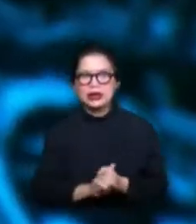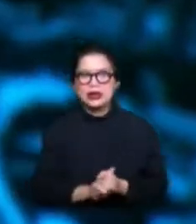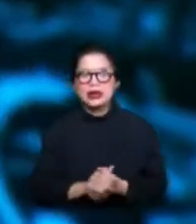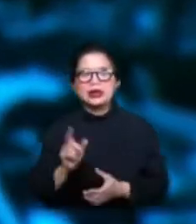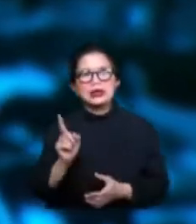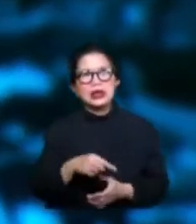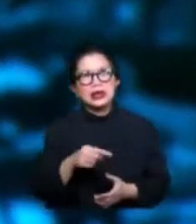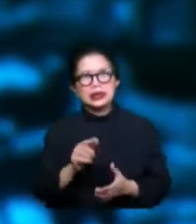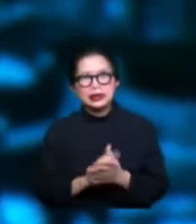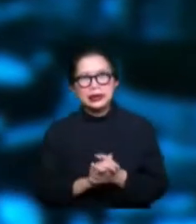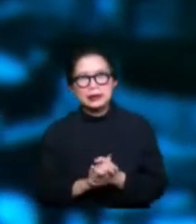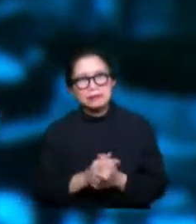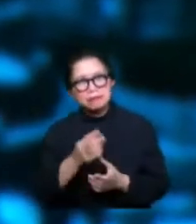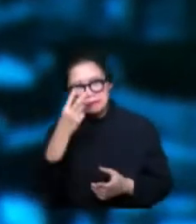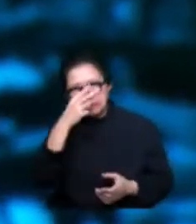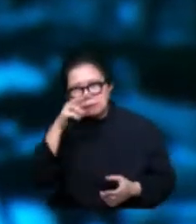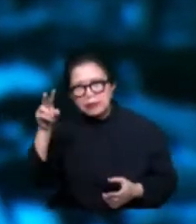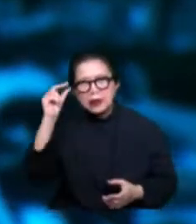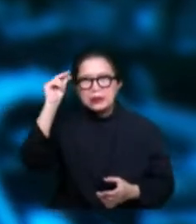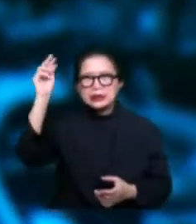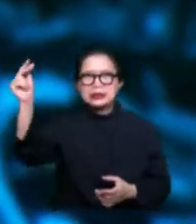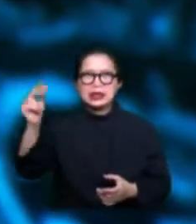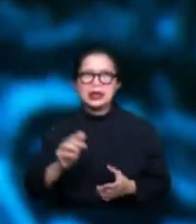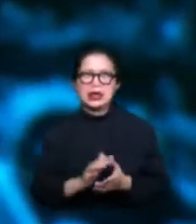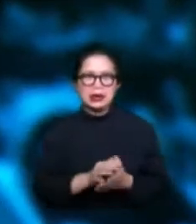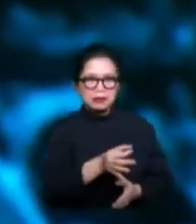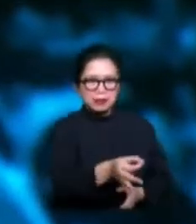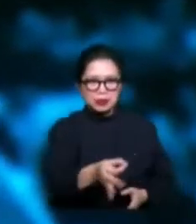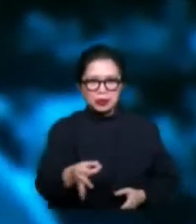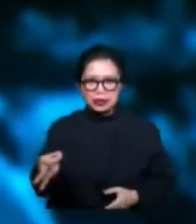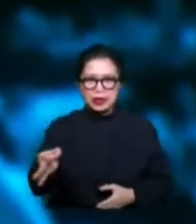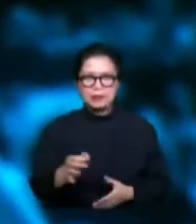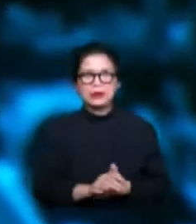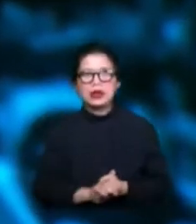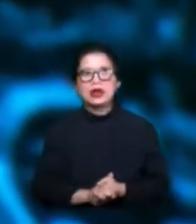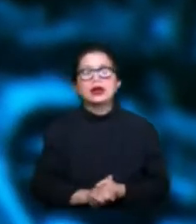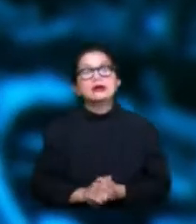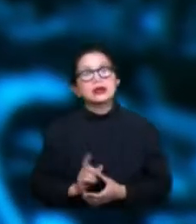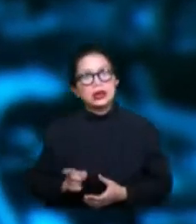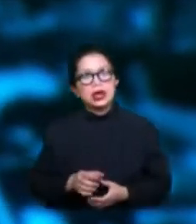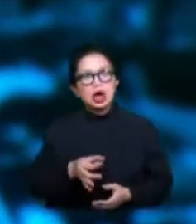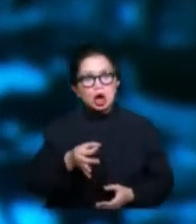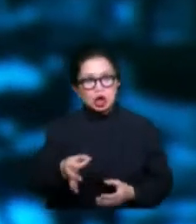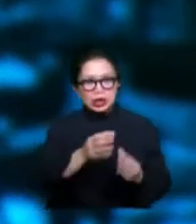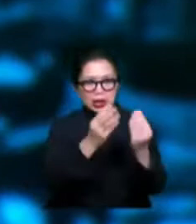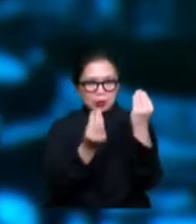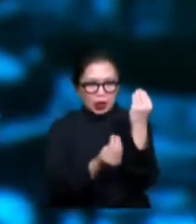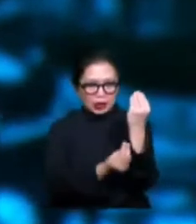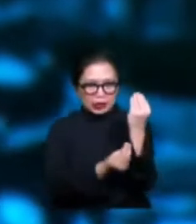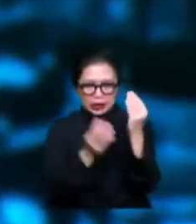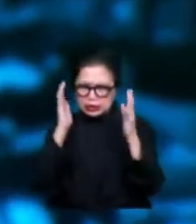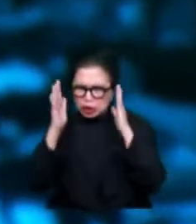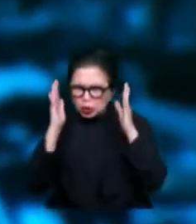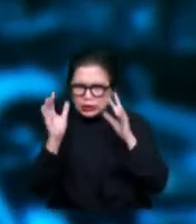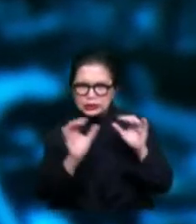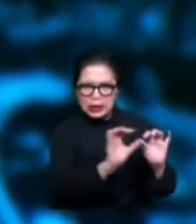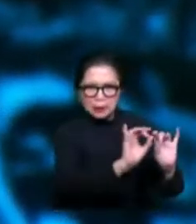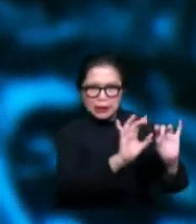Cities can represent diverse conditions within which people live and represent a range of human